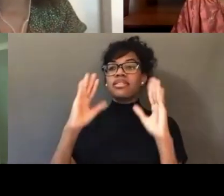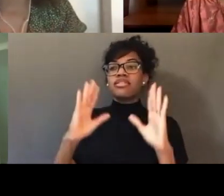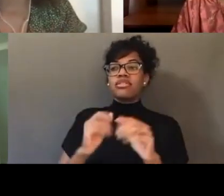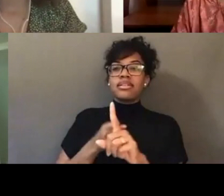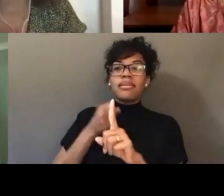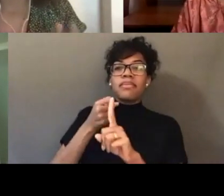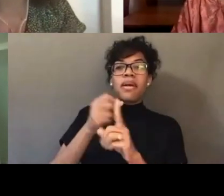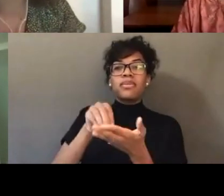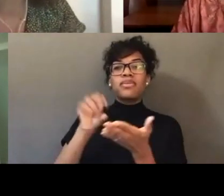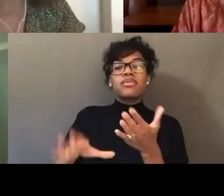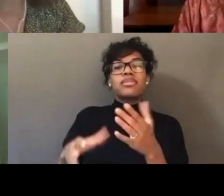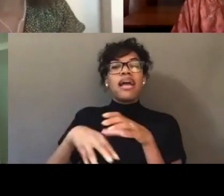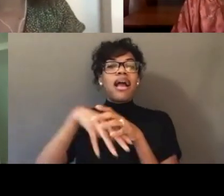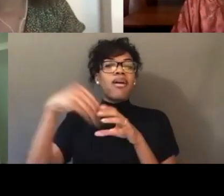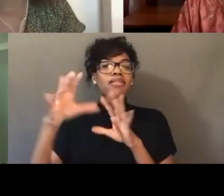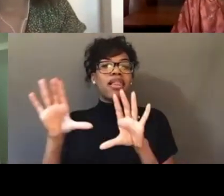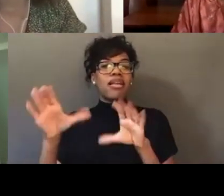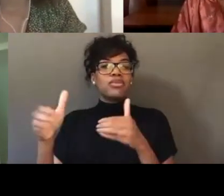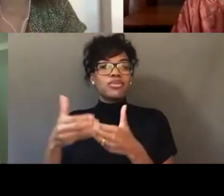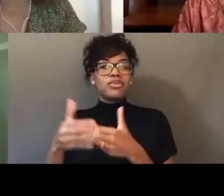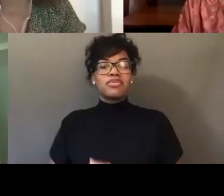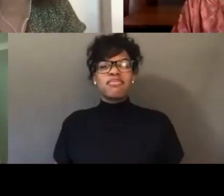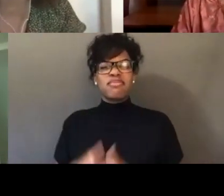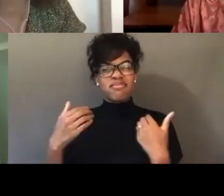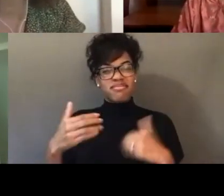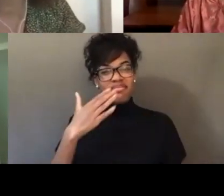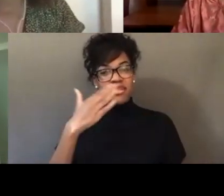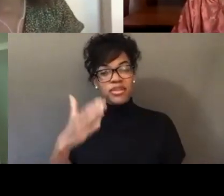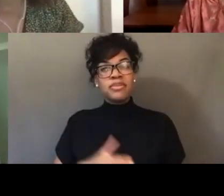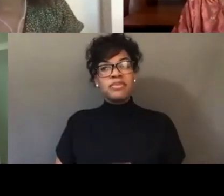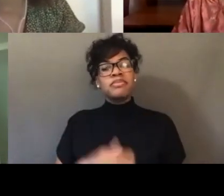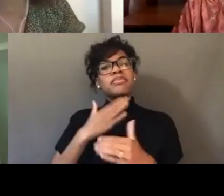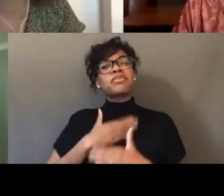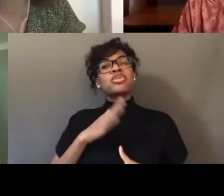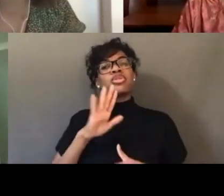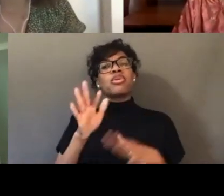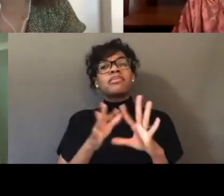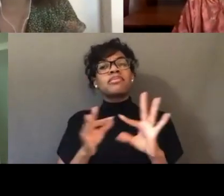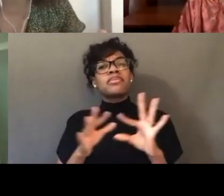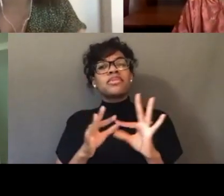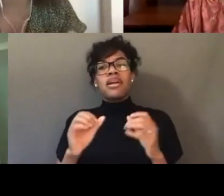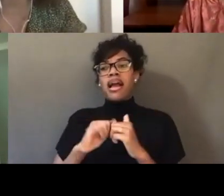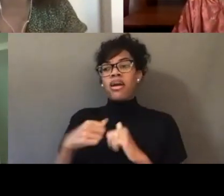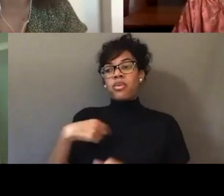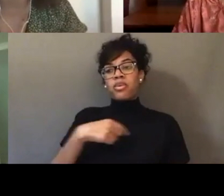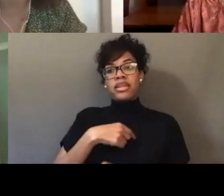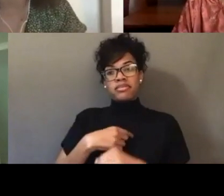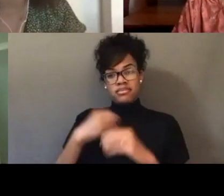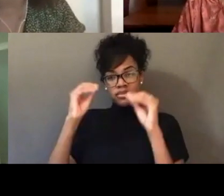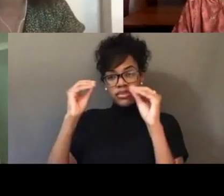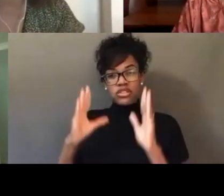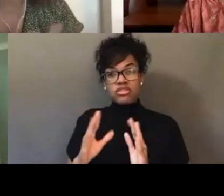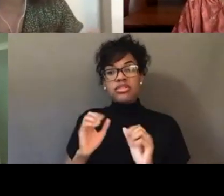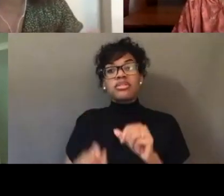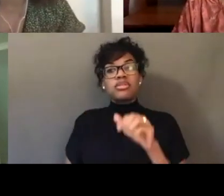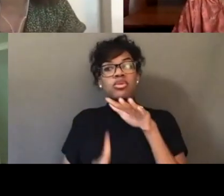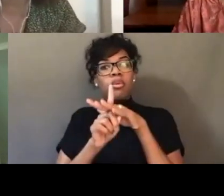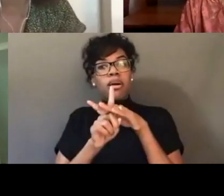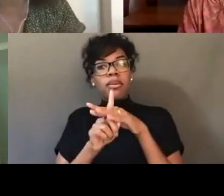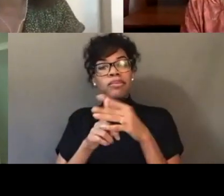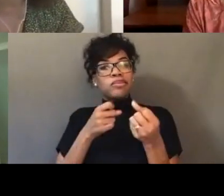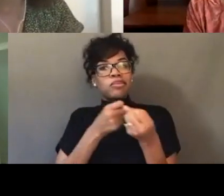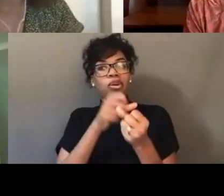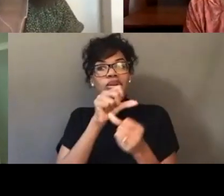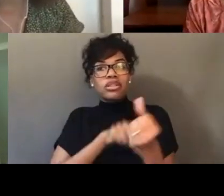you showed all of us how important it is to show up for ourselves, for each other as educators, for the